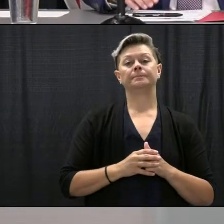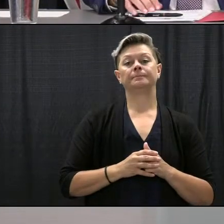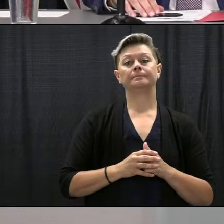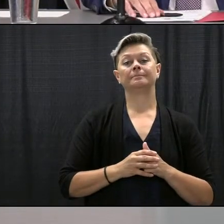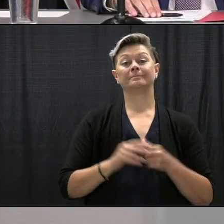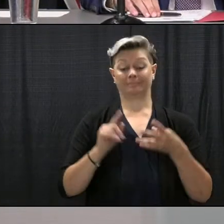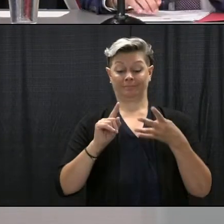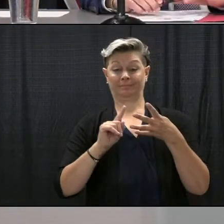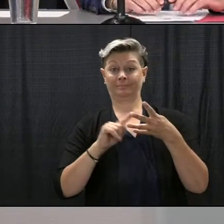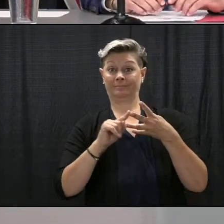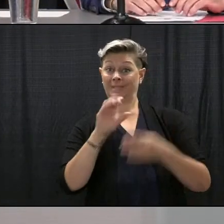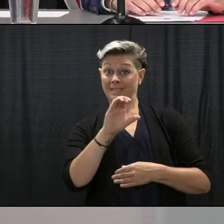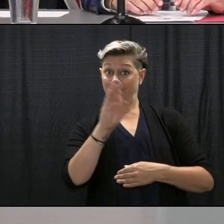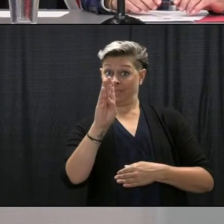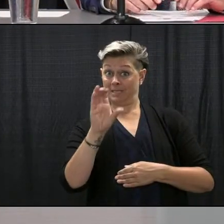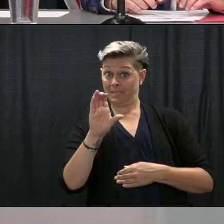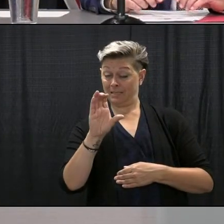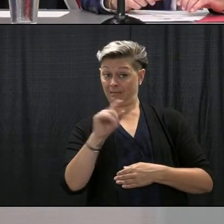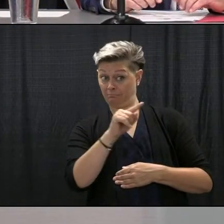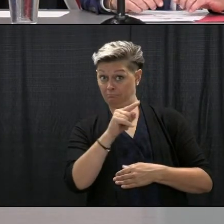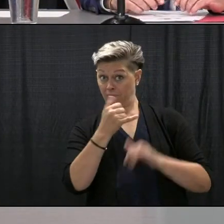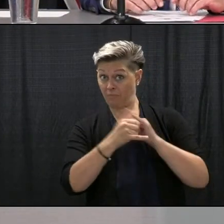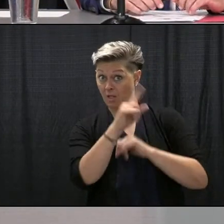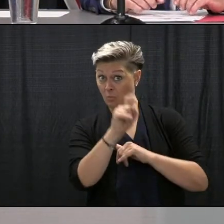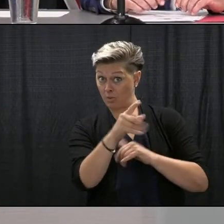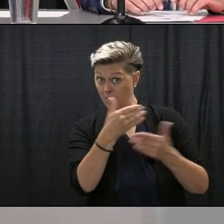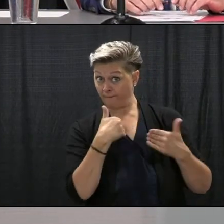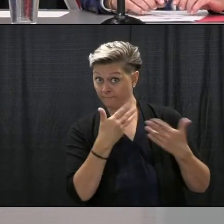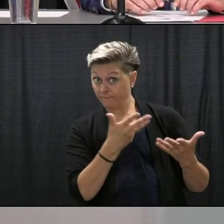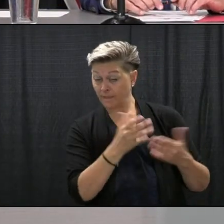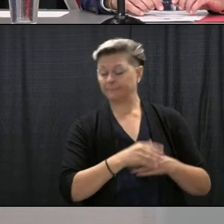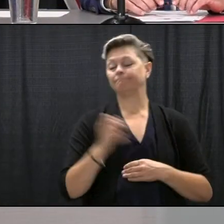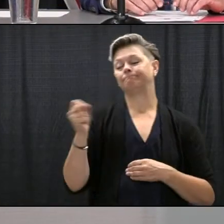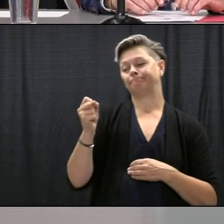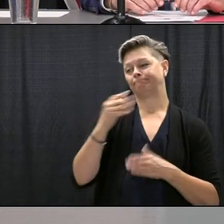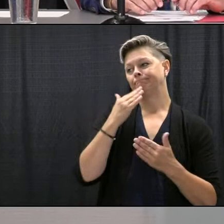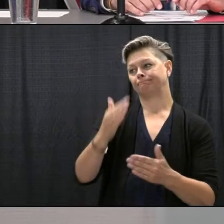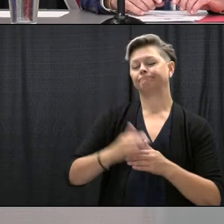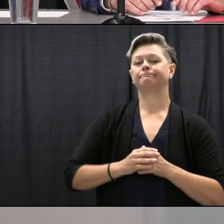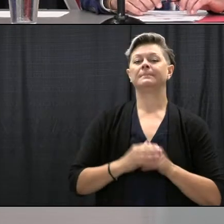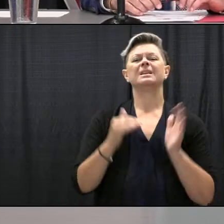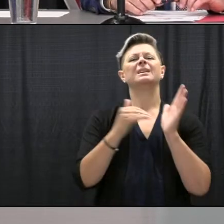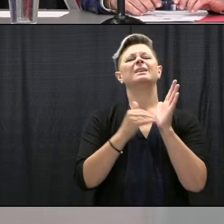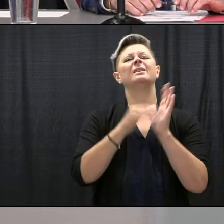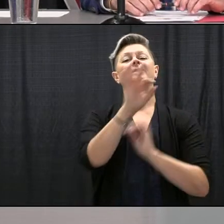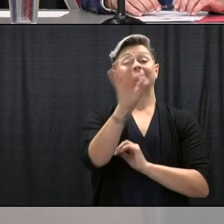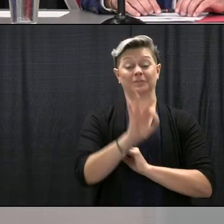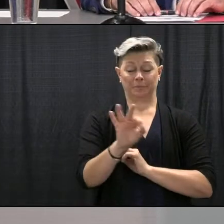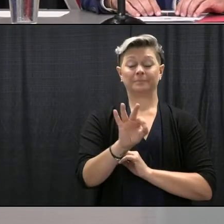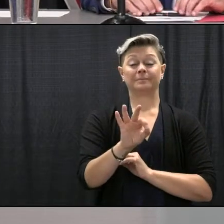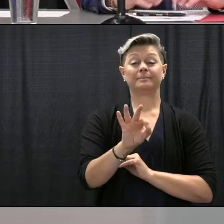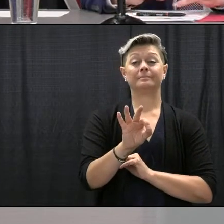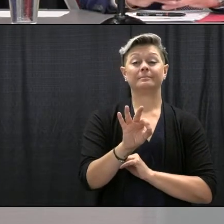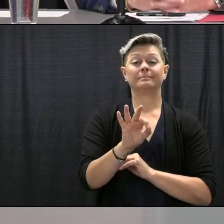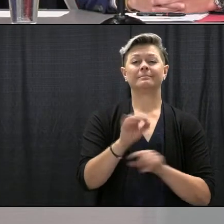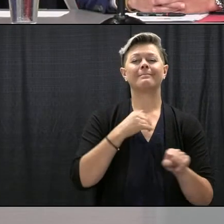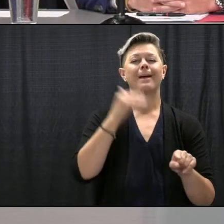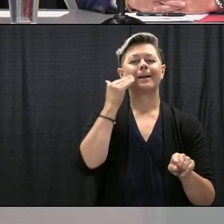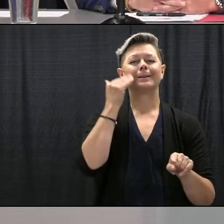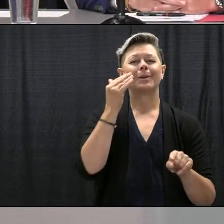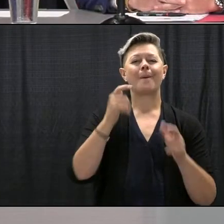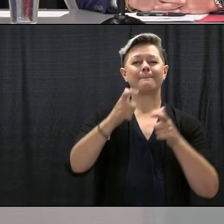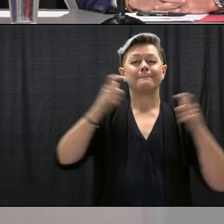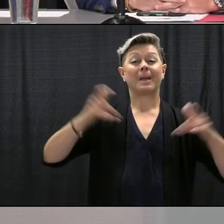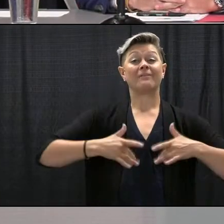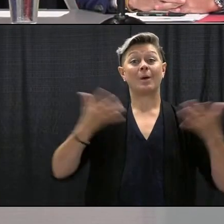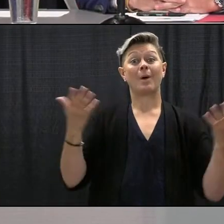Mark Quinn with CBC, do you have a final question? I do, thank you. Dr. Fitzgerald, from my understanding, is the first big event that's coming is